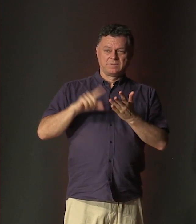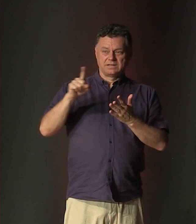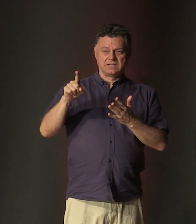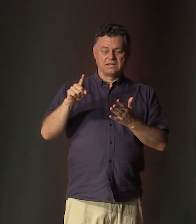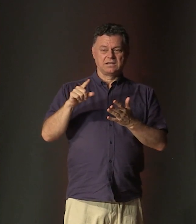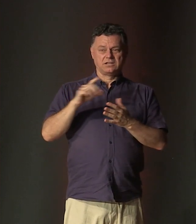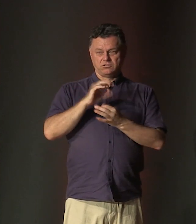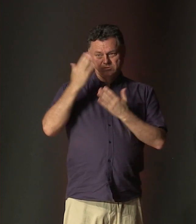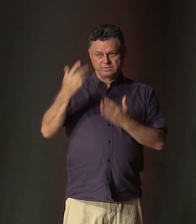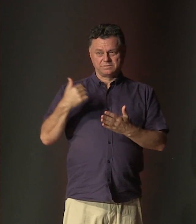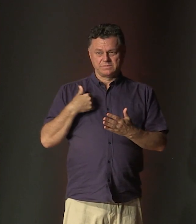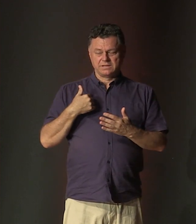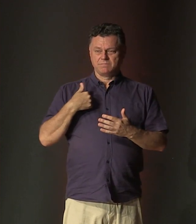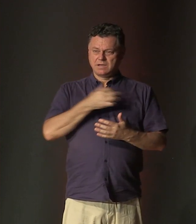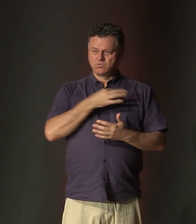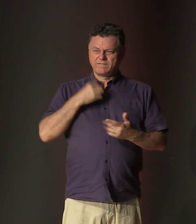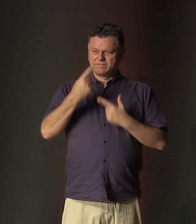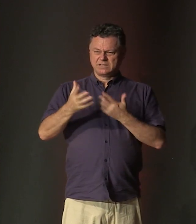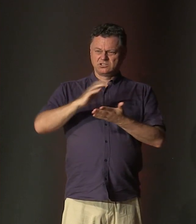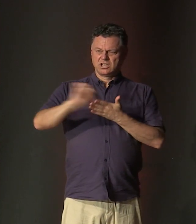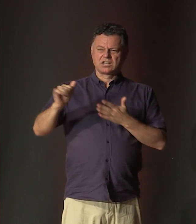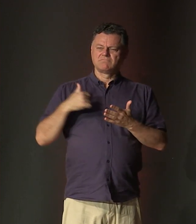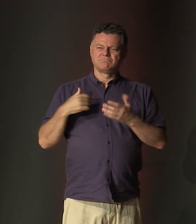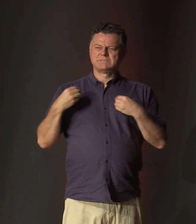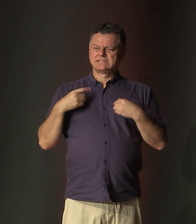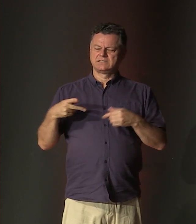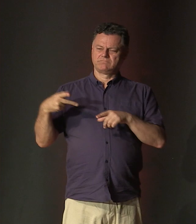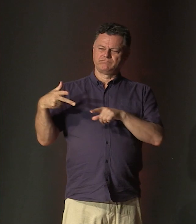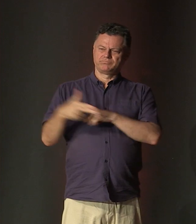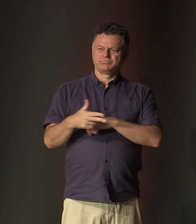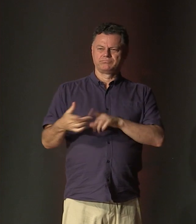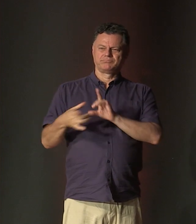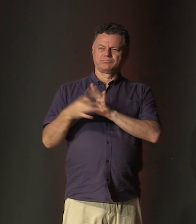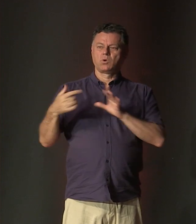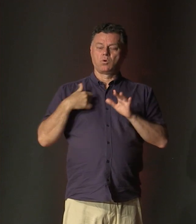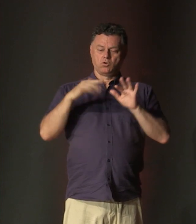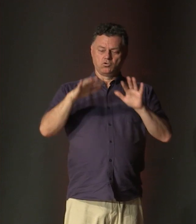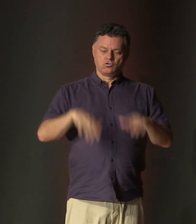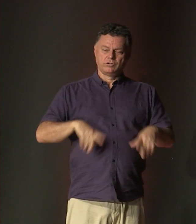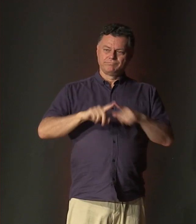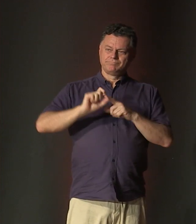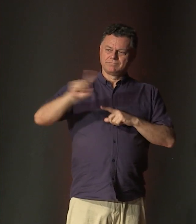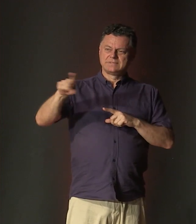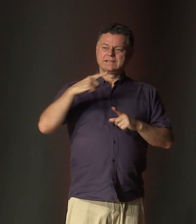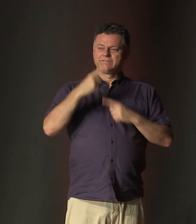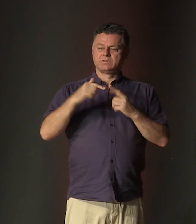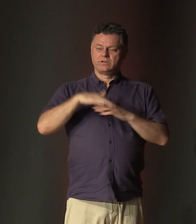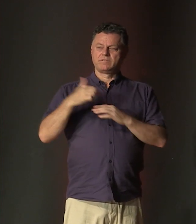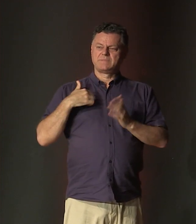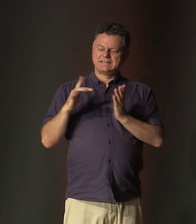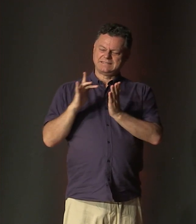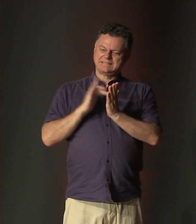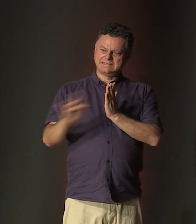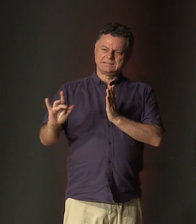don't respect our privacy. And we can email them and tell them to delete the information that they hold on us.